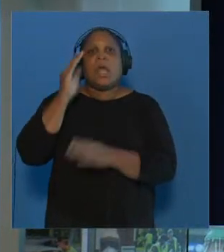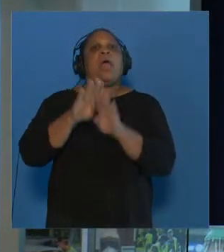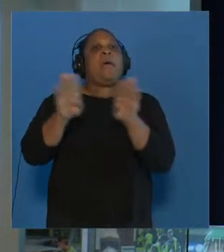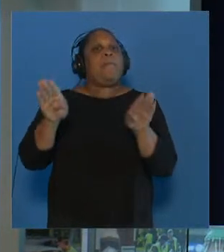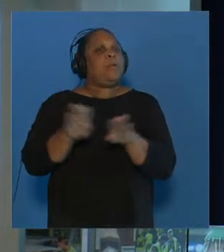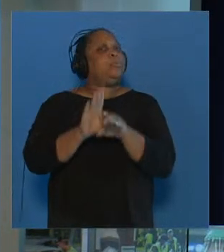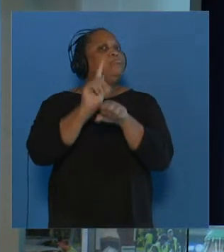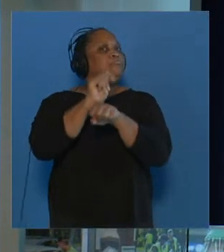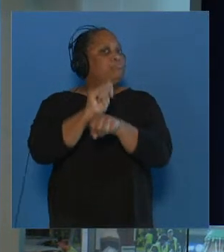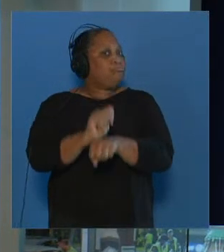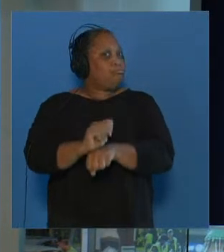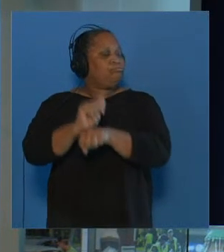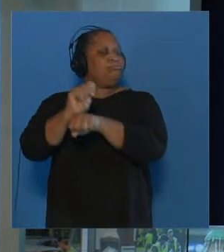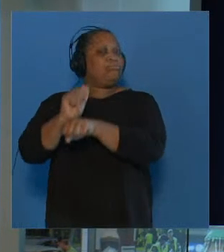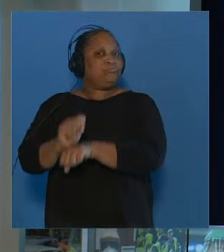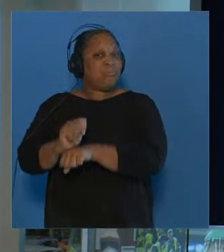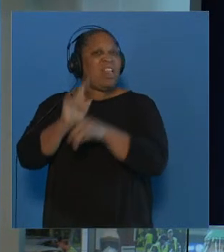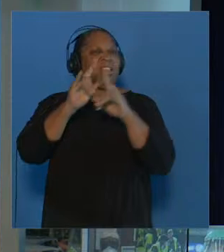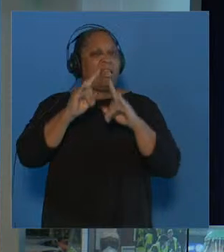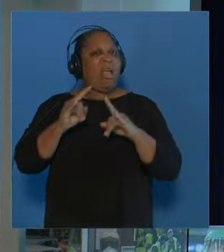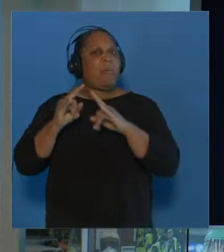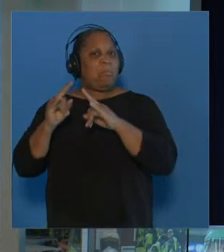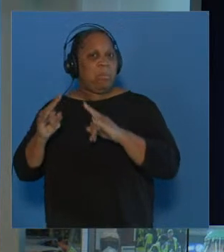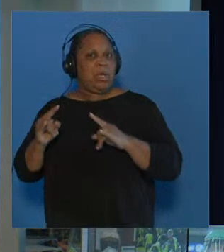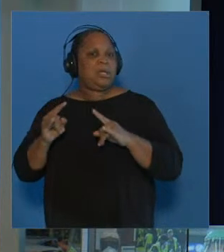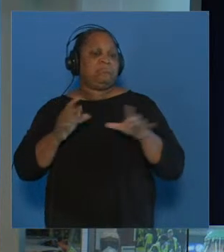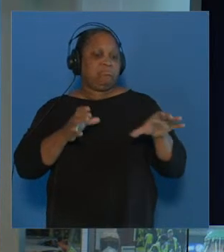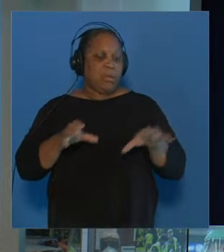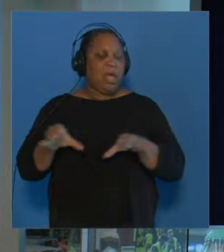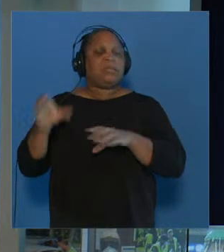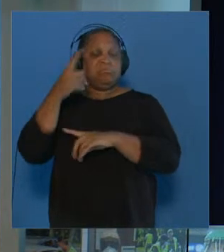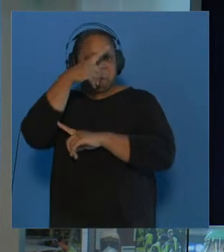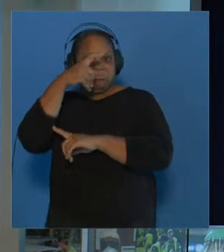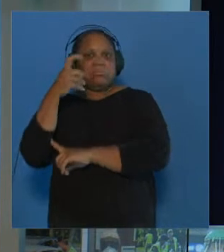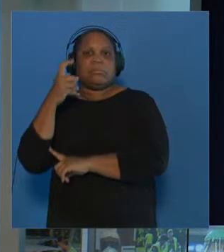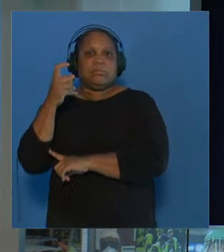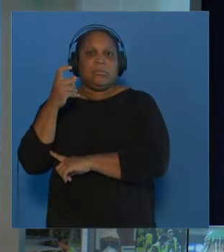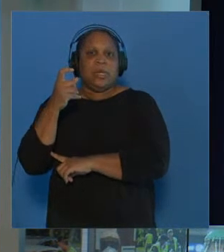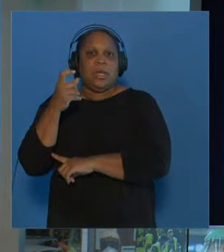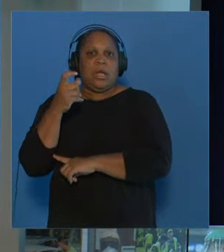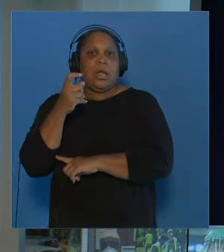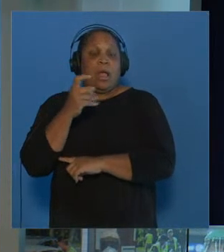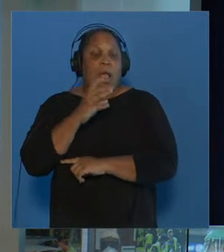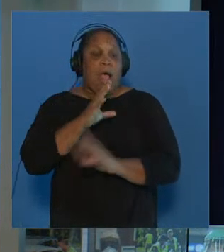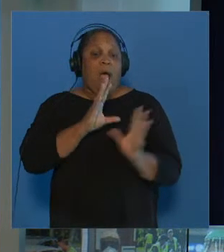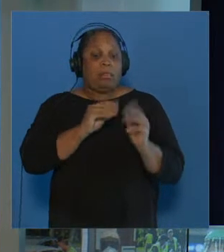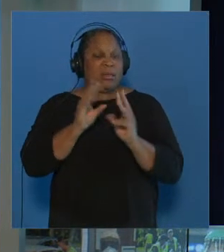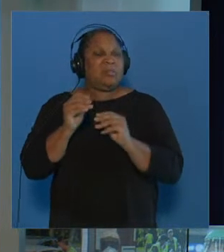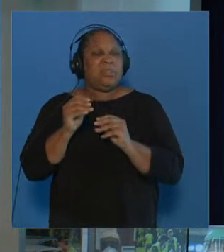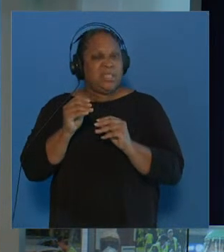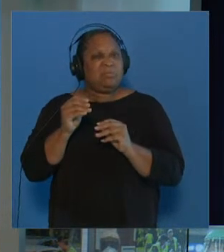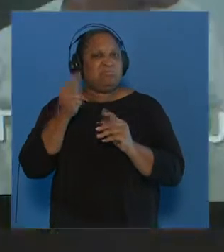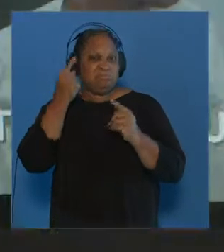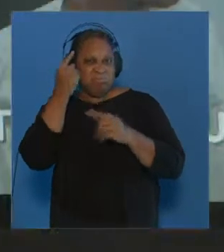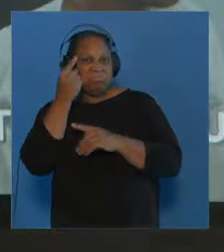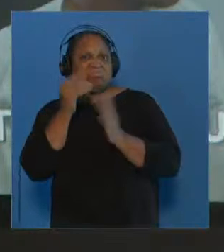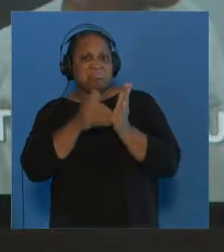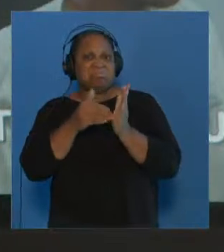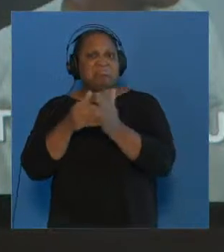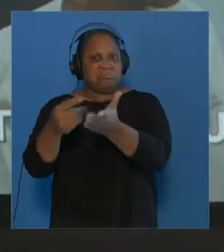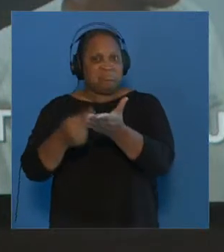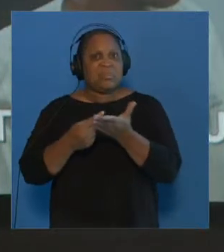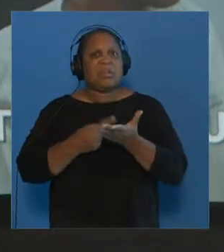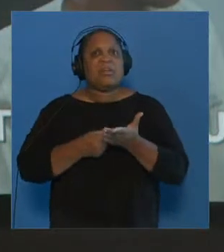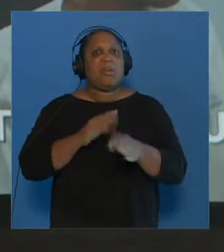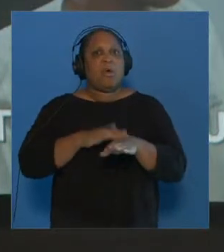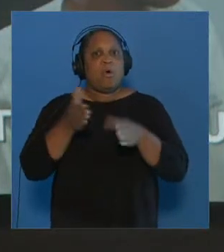Bermuda traditions, like camping and summer activity, and that the committee will reconsider the curfew